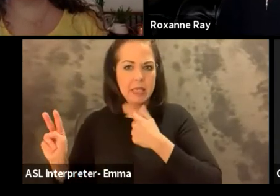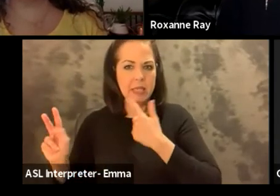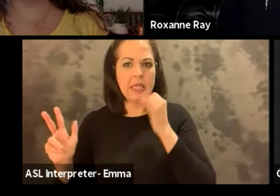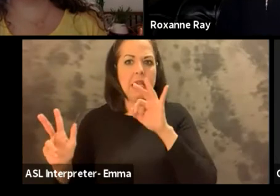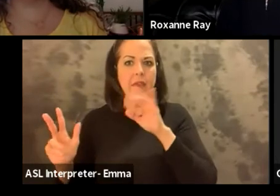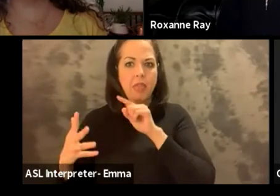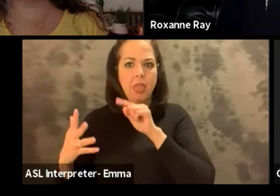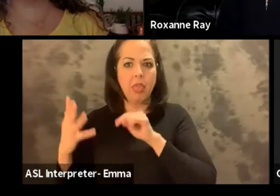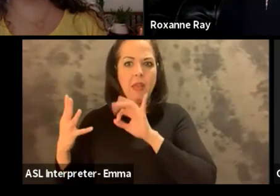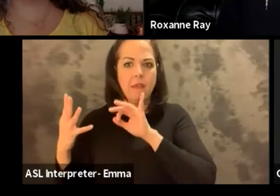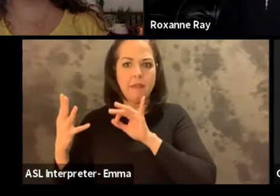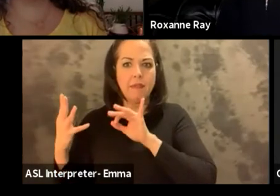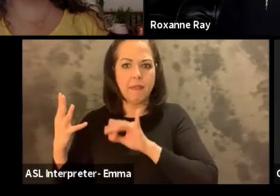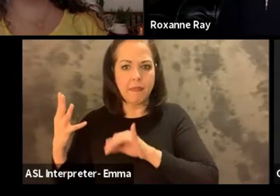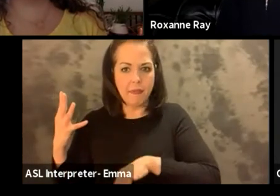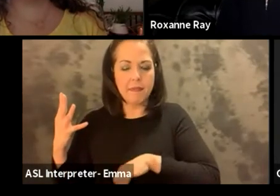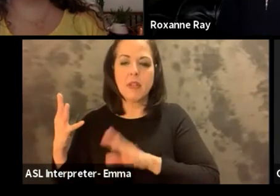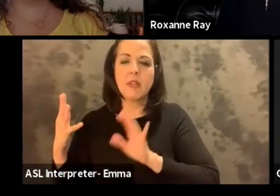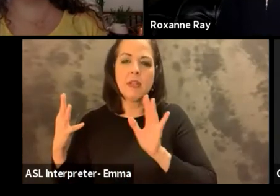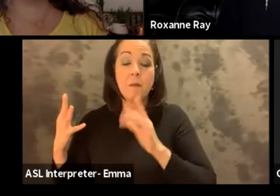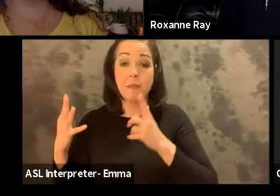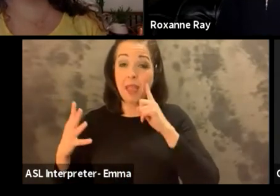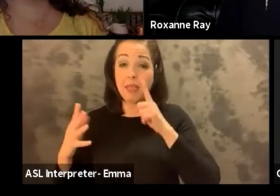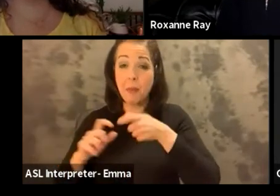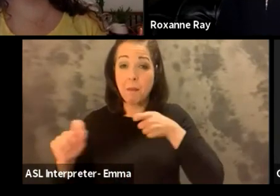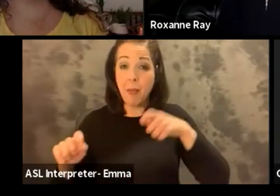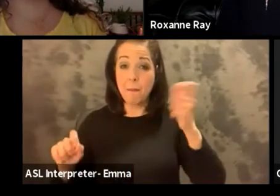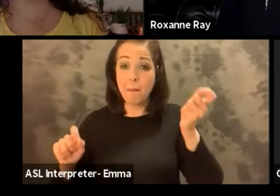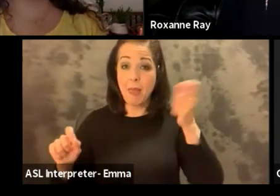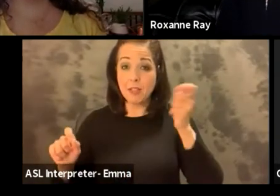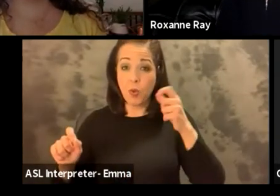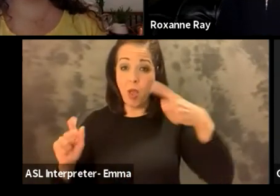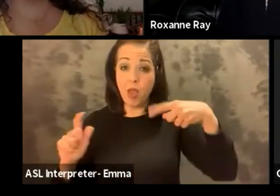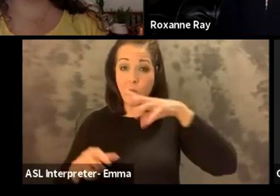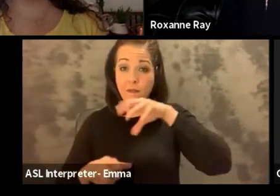this. So I think my magic wand would involve like